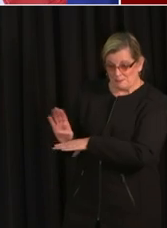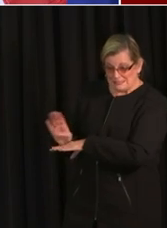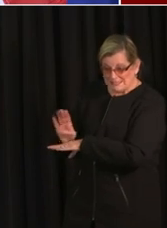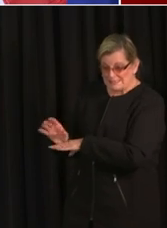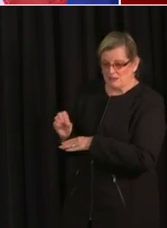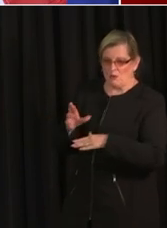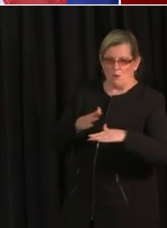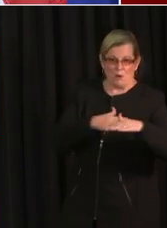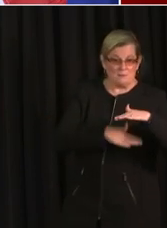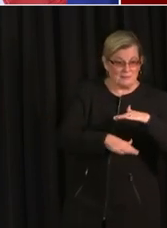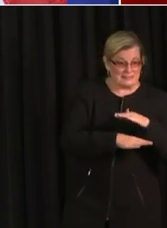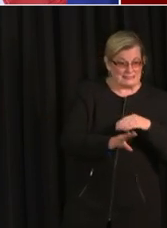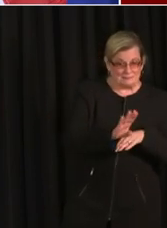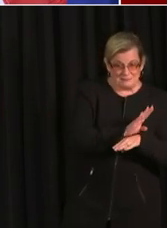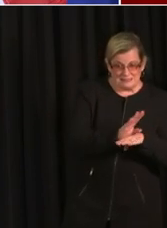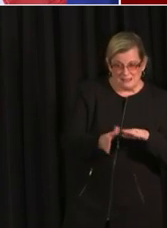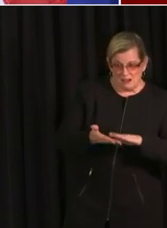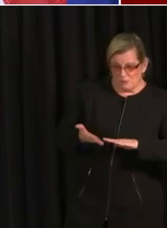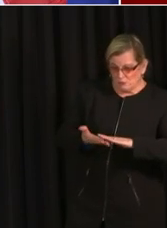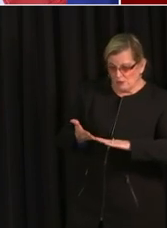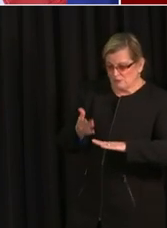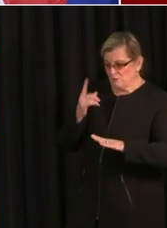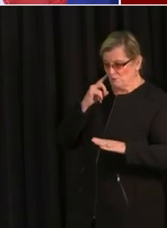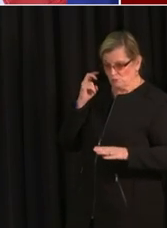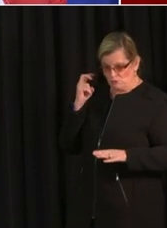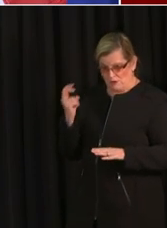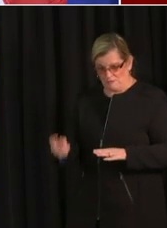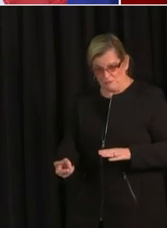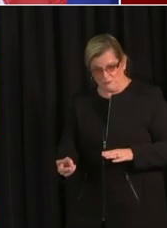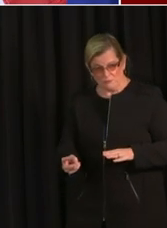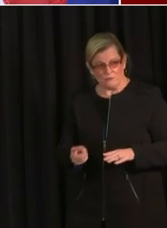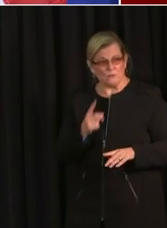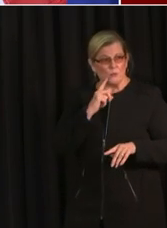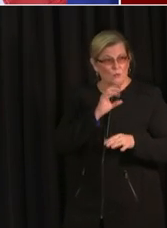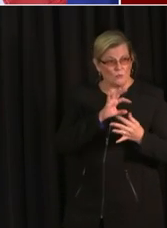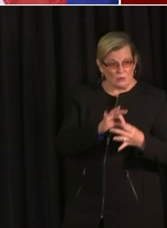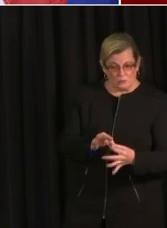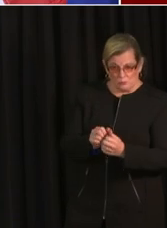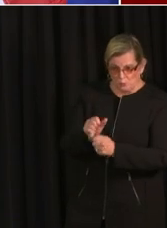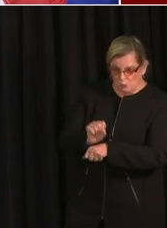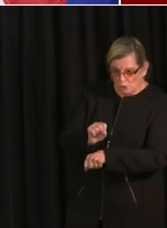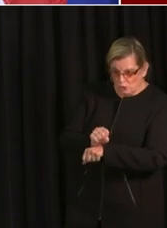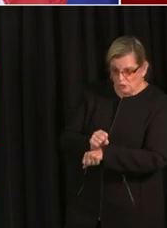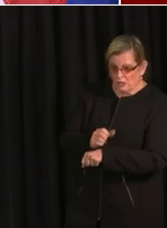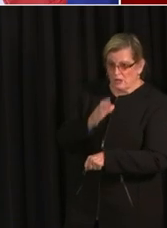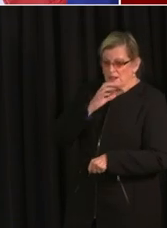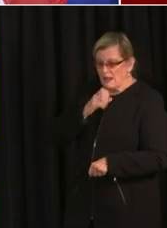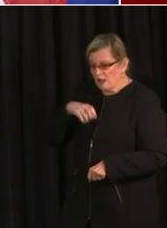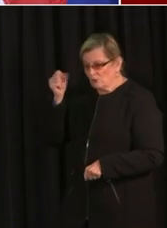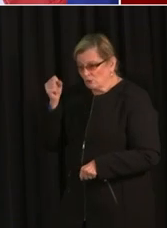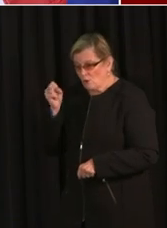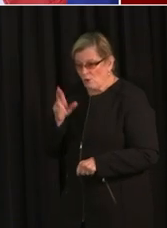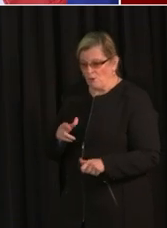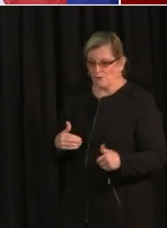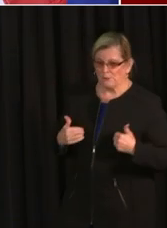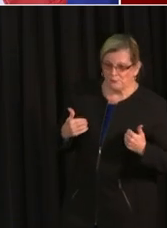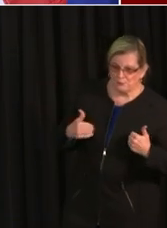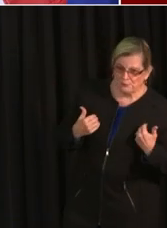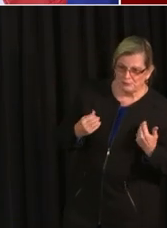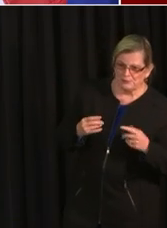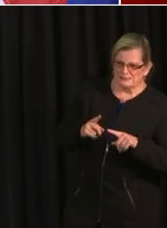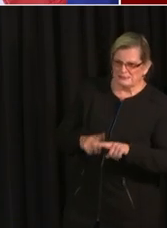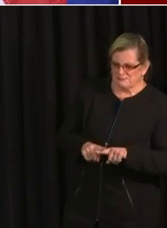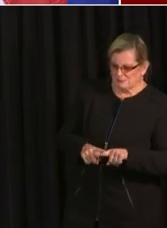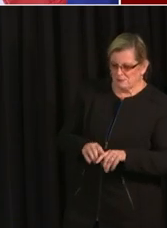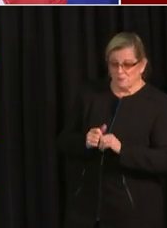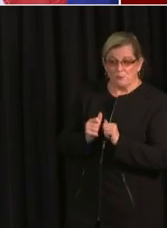business operations, including travel to and from work. Travel to care for elderly, minors, dependents, persons with disabilities, or other